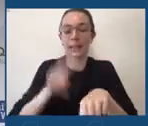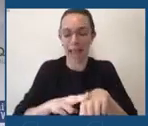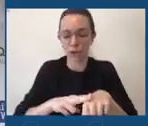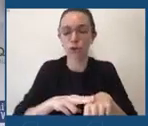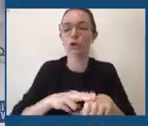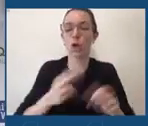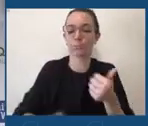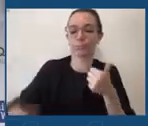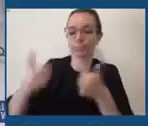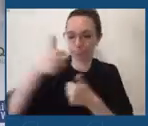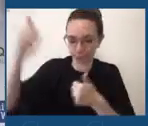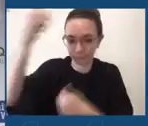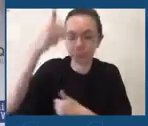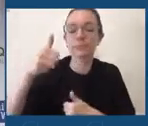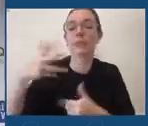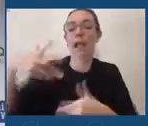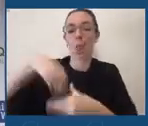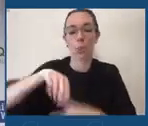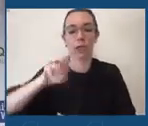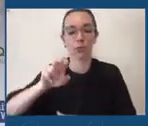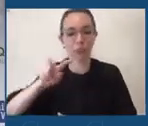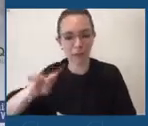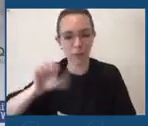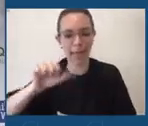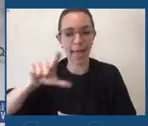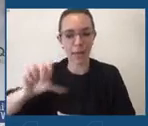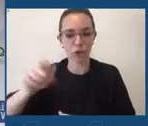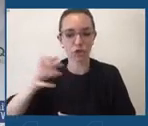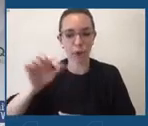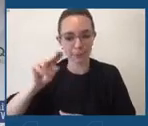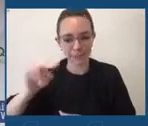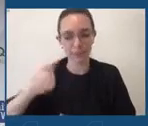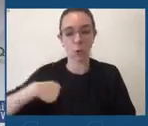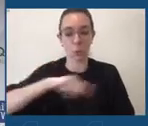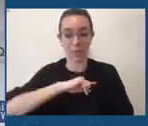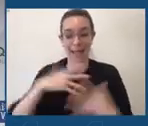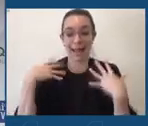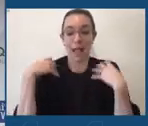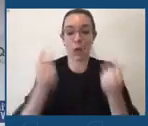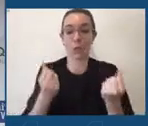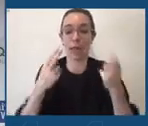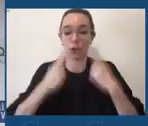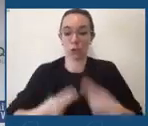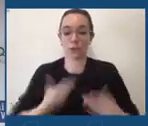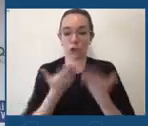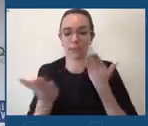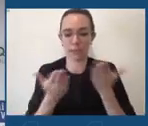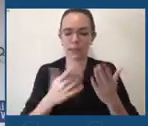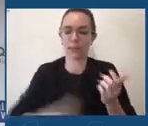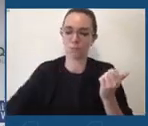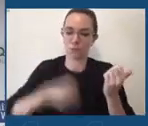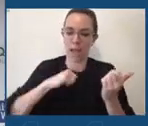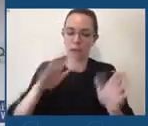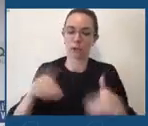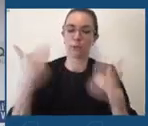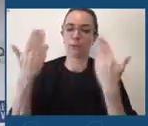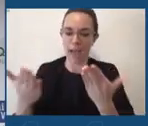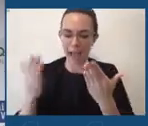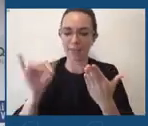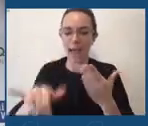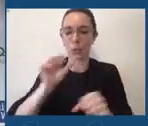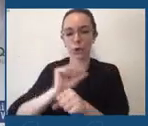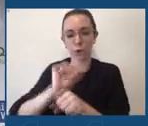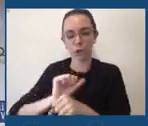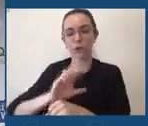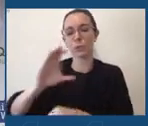Reverend Al Sharpton. We at Health and Human Services are proud to have provided the needed support through HRSA to